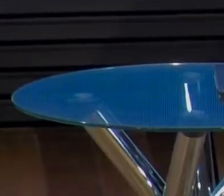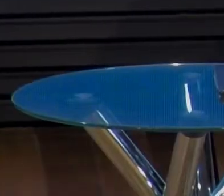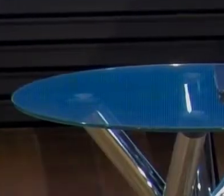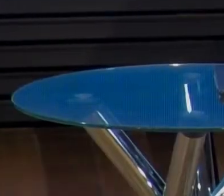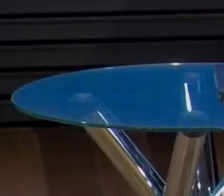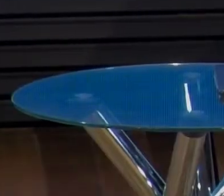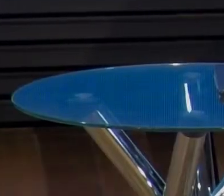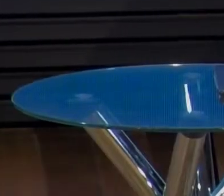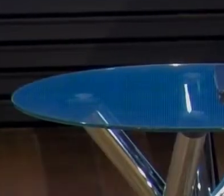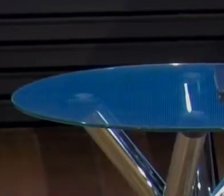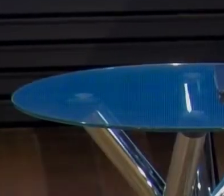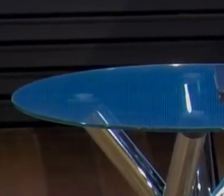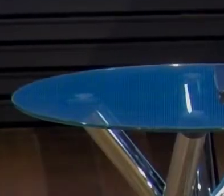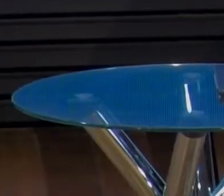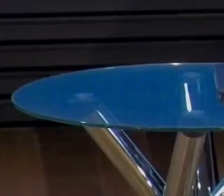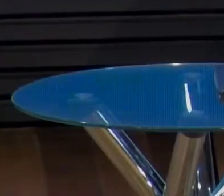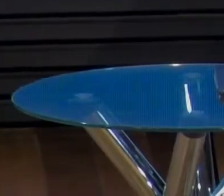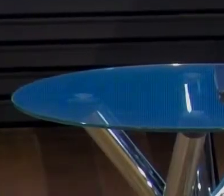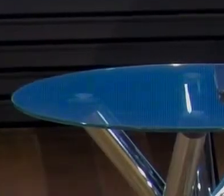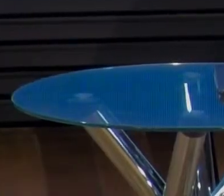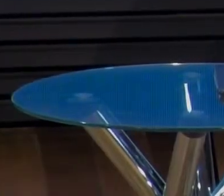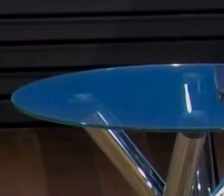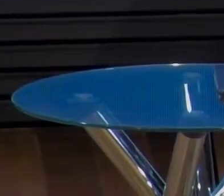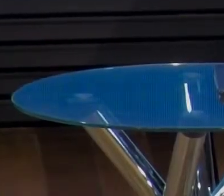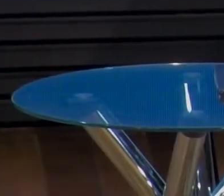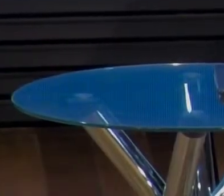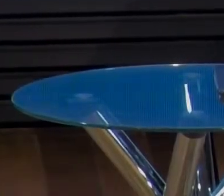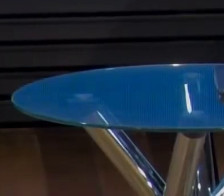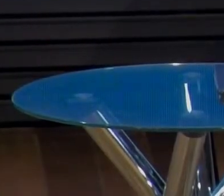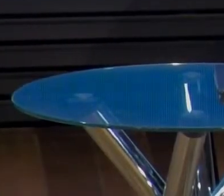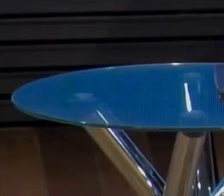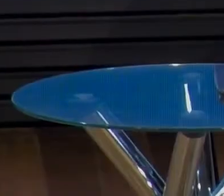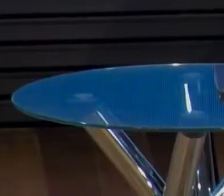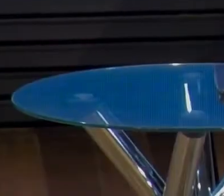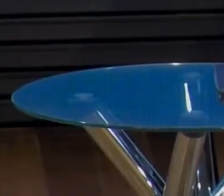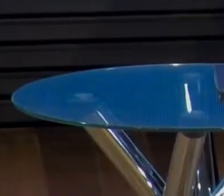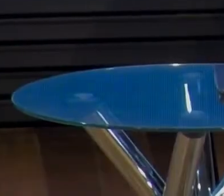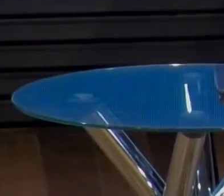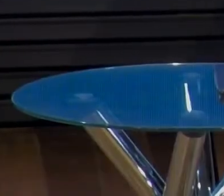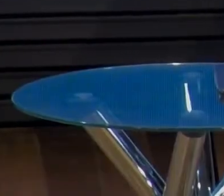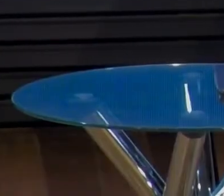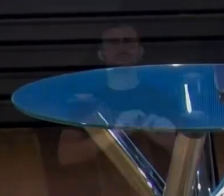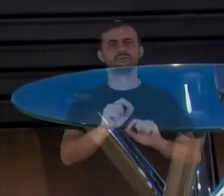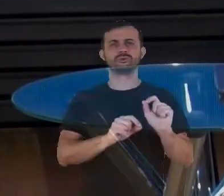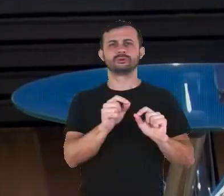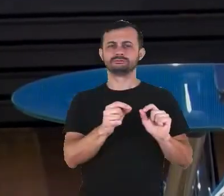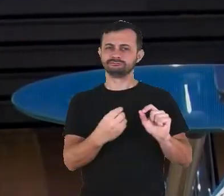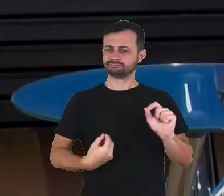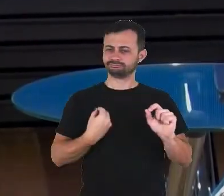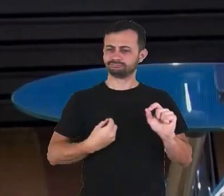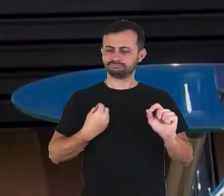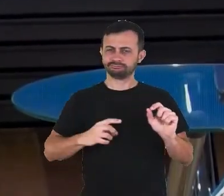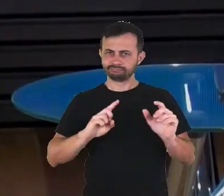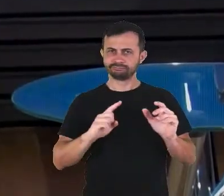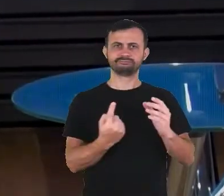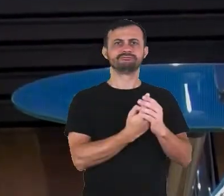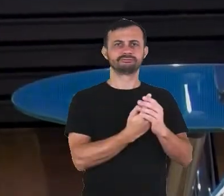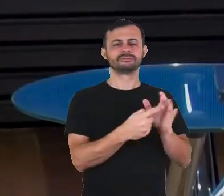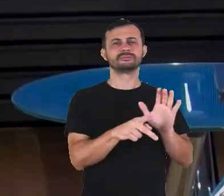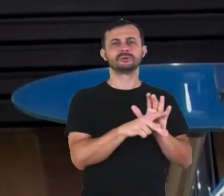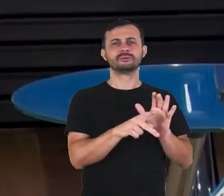on Large Dams, Roll Code, and also a member of the Technical Science Academy of Romania as